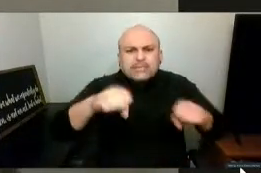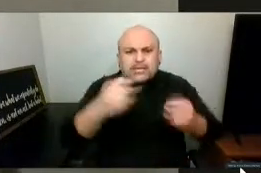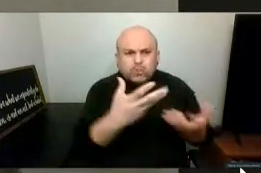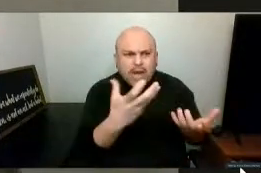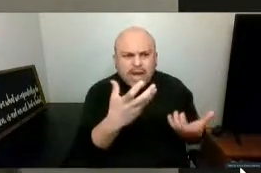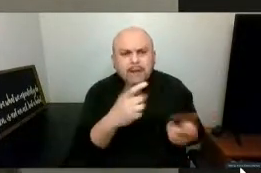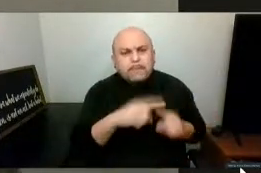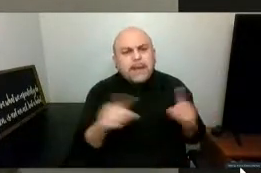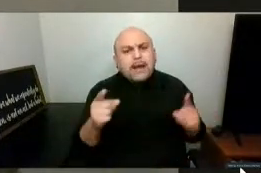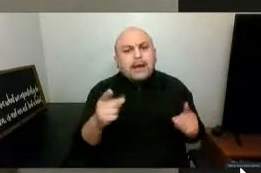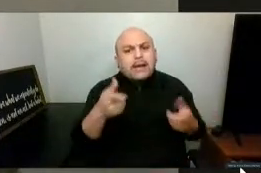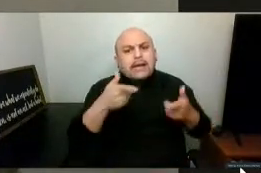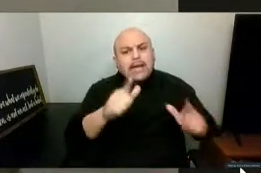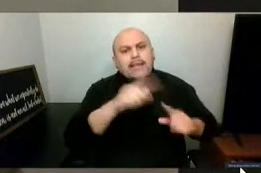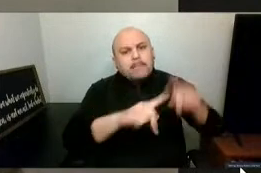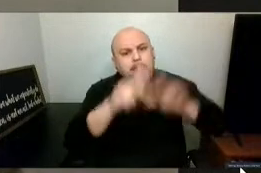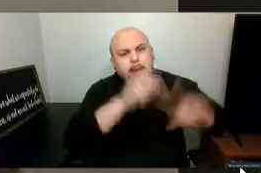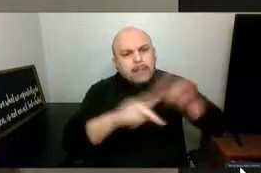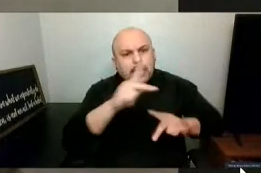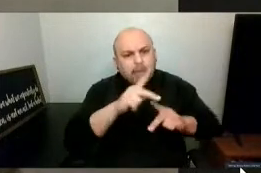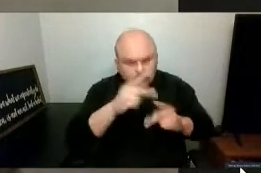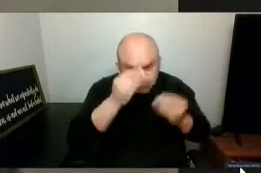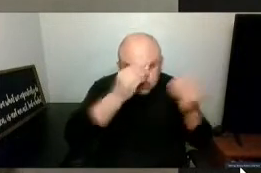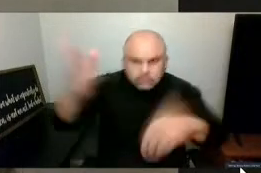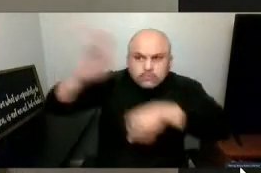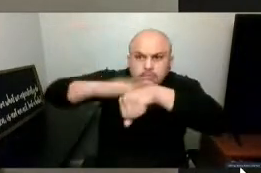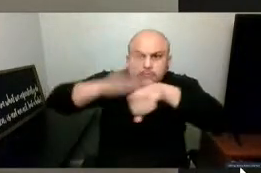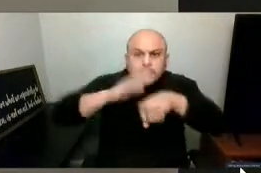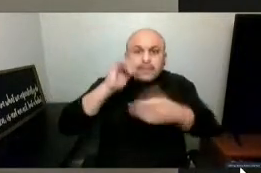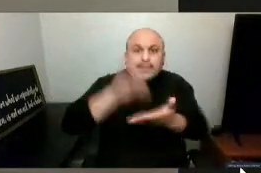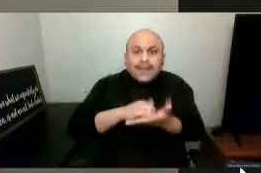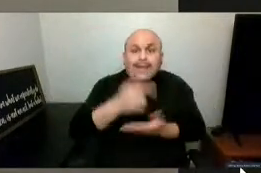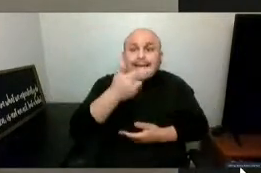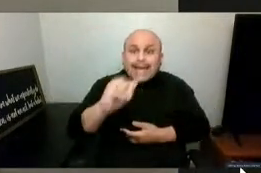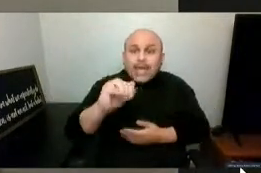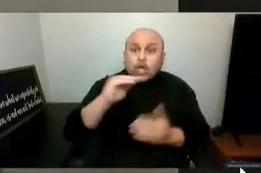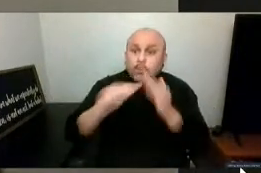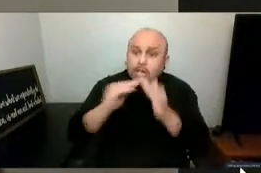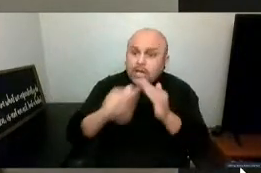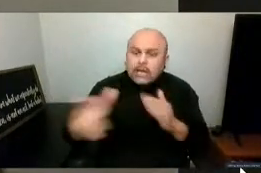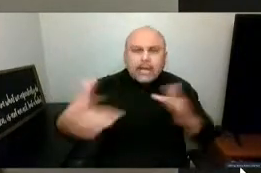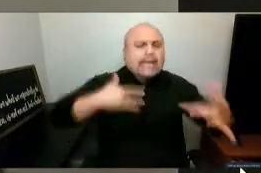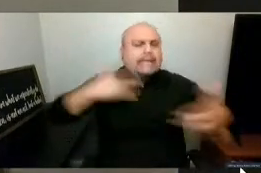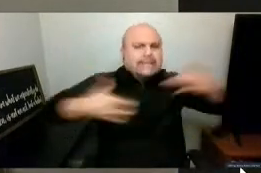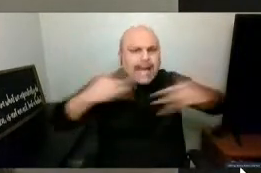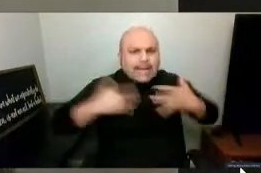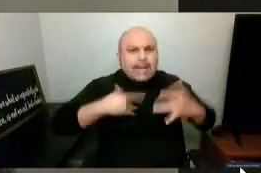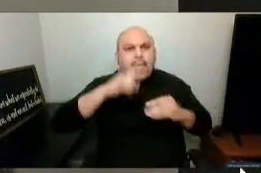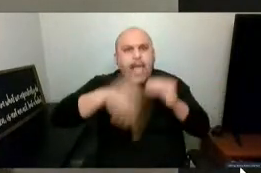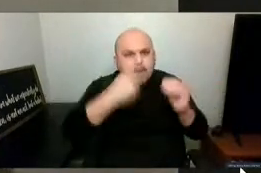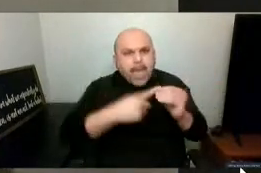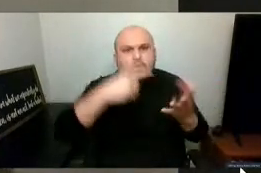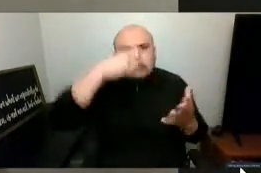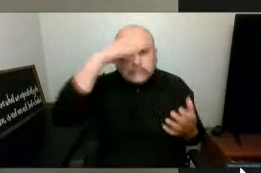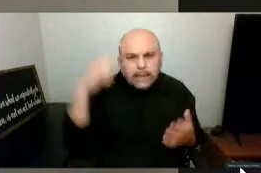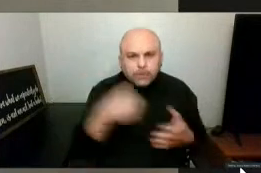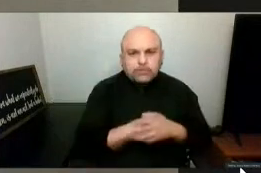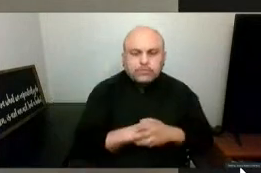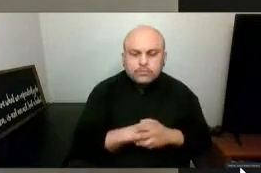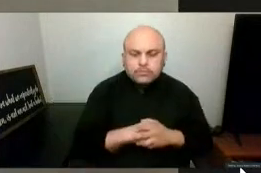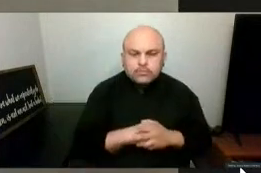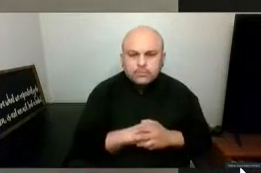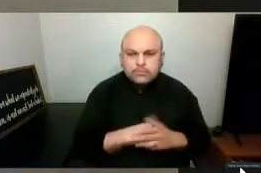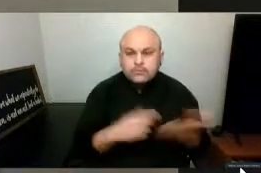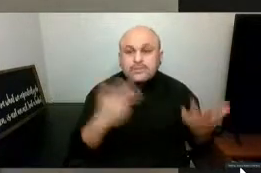the public record show that the gay community is excited about summer. Bright